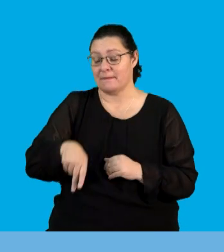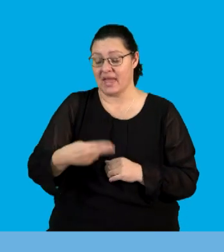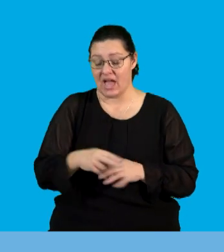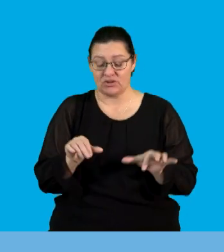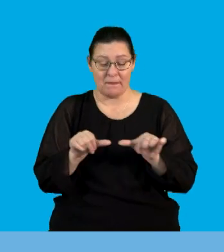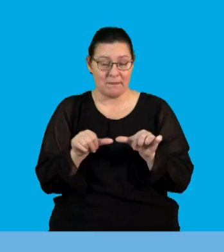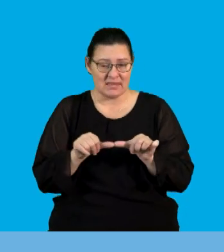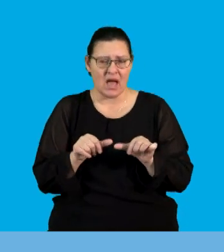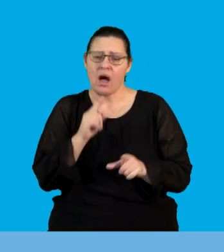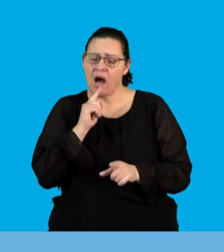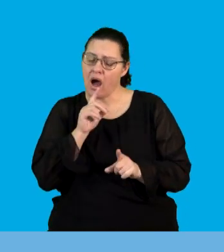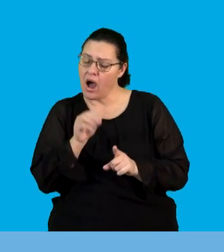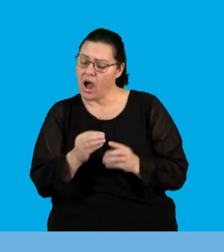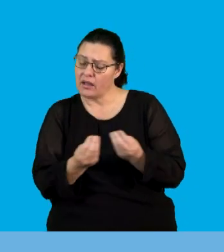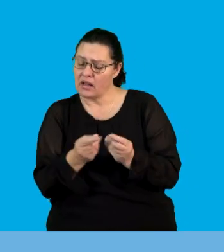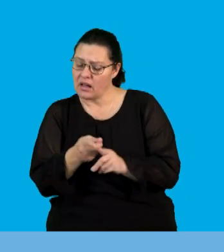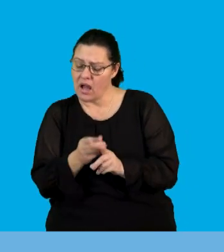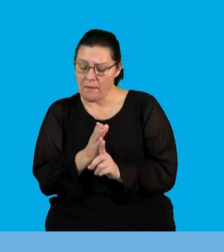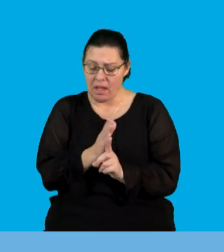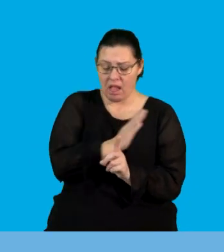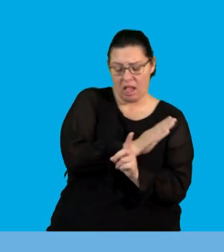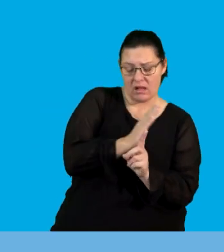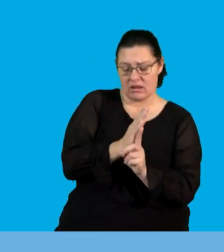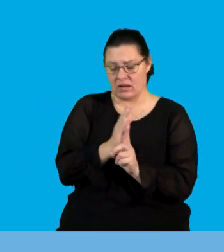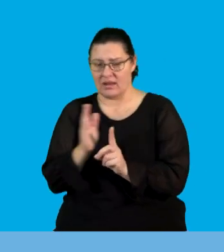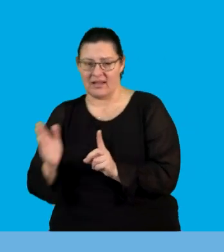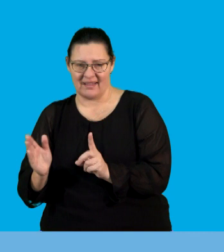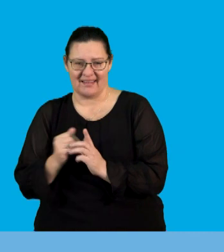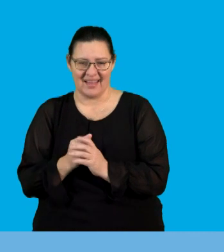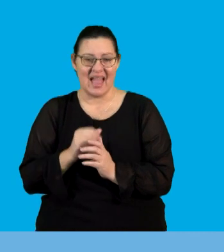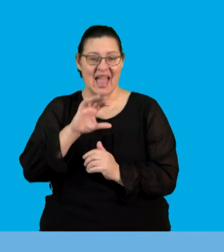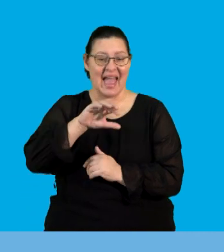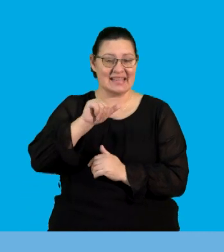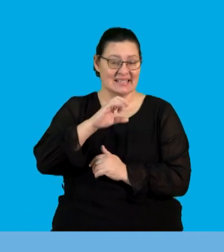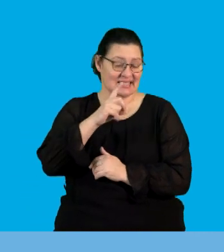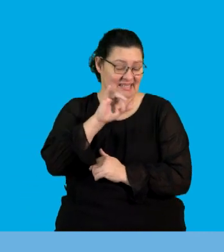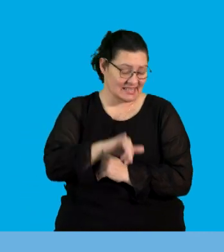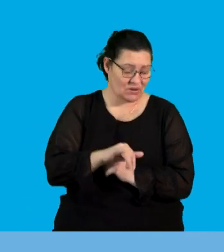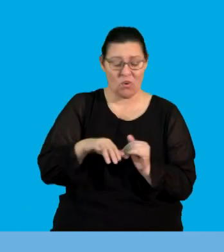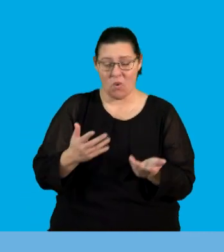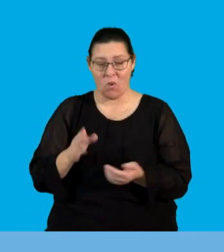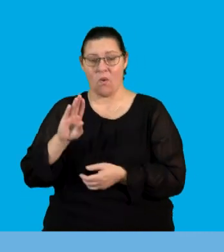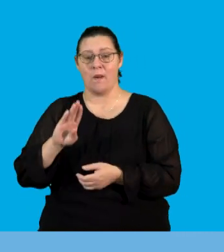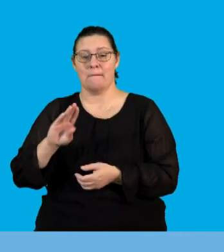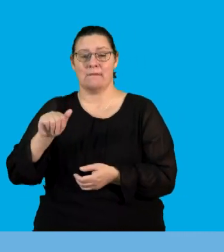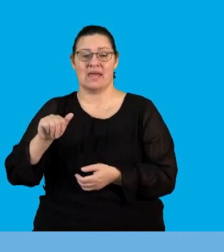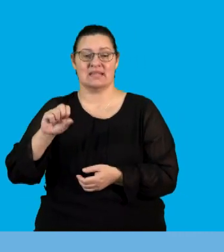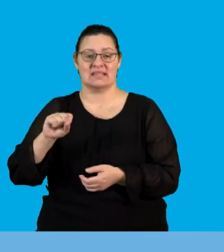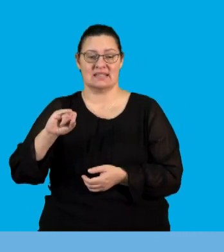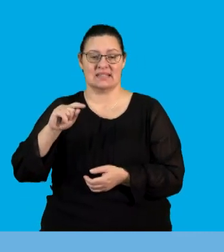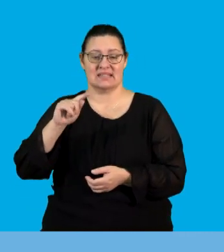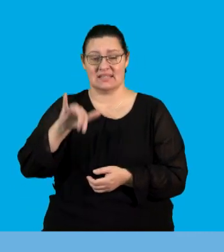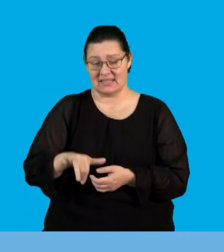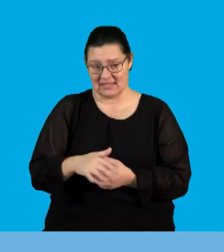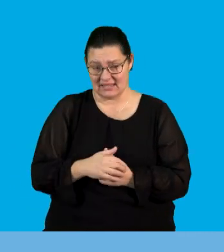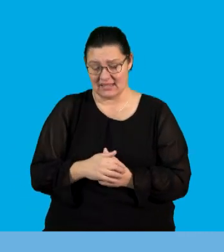lastly, the pH measures the acidity or the basicity of a substance. So pH is used to measure the acidity or the basicity